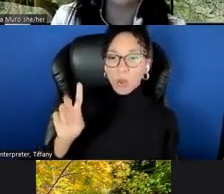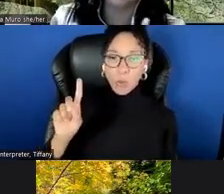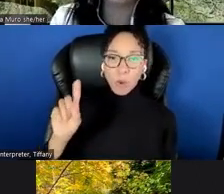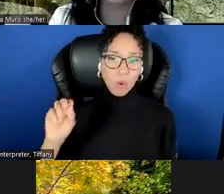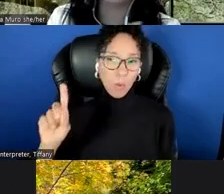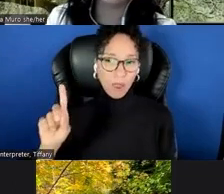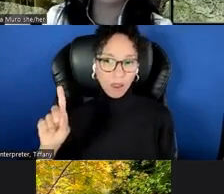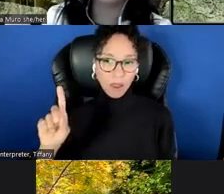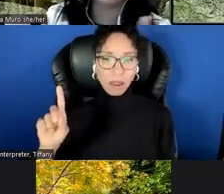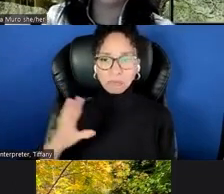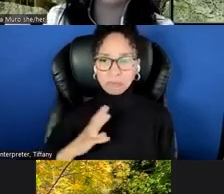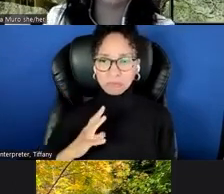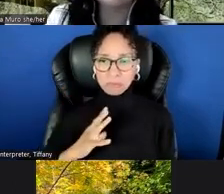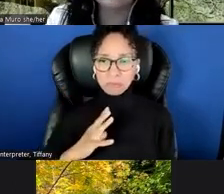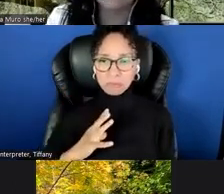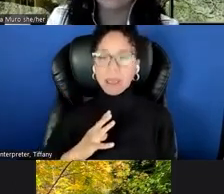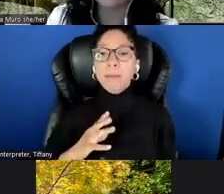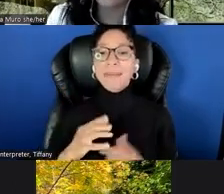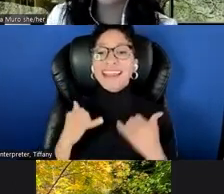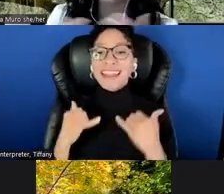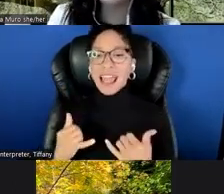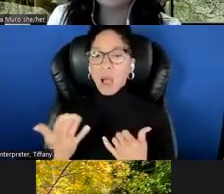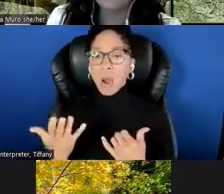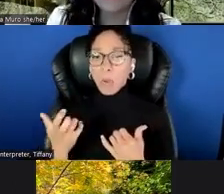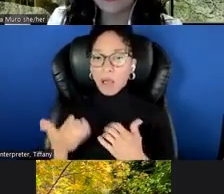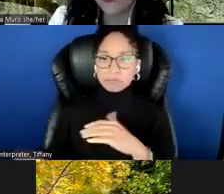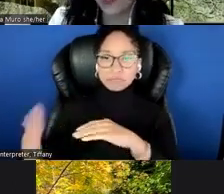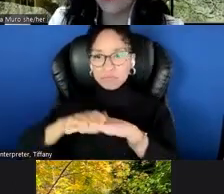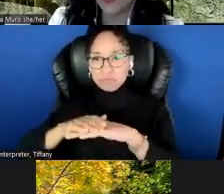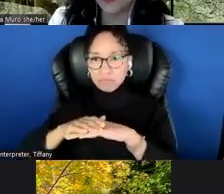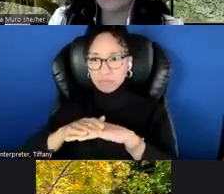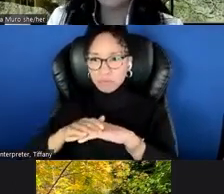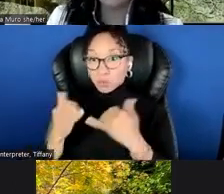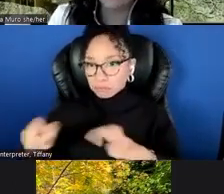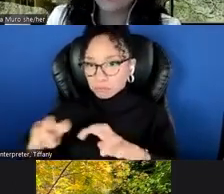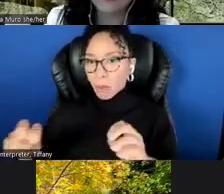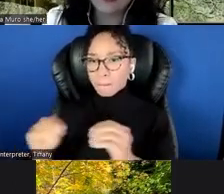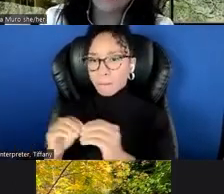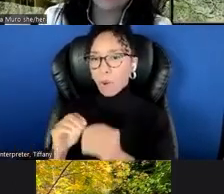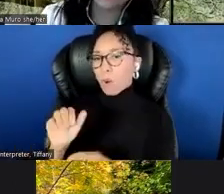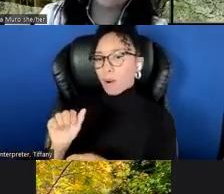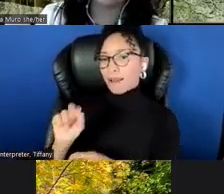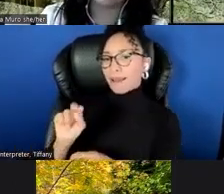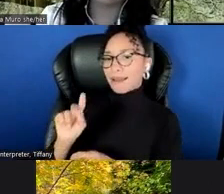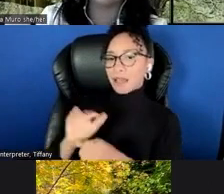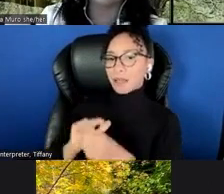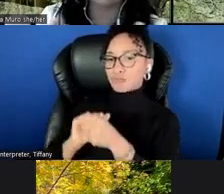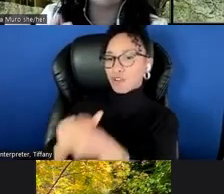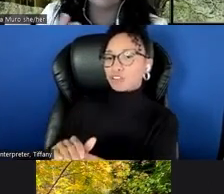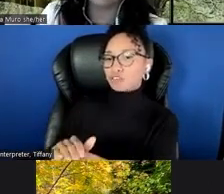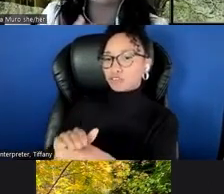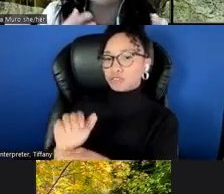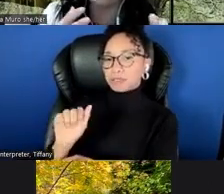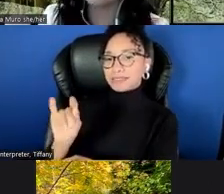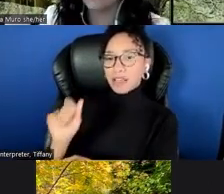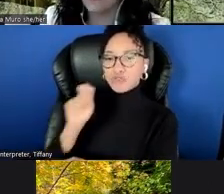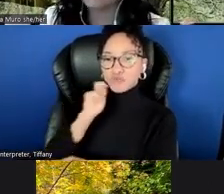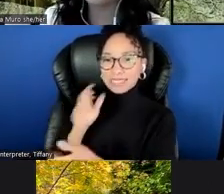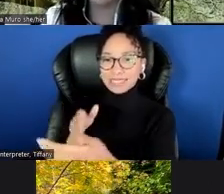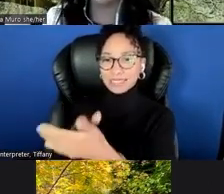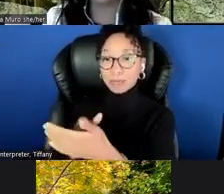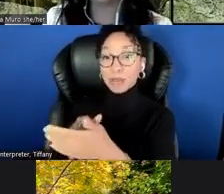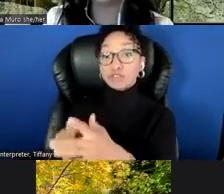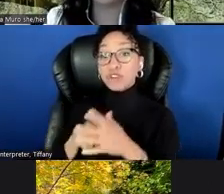to explore anti-oppression and anti-racism work as the basis for our work, starting with the conversation around gender-based violence as